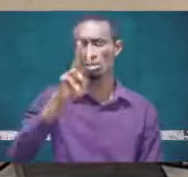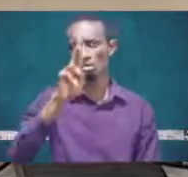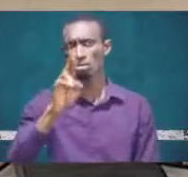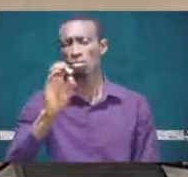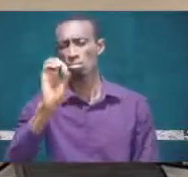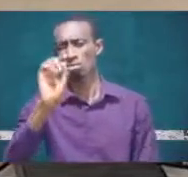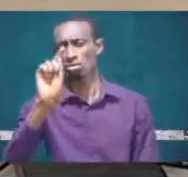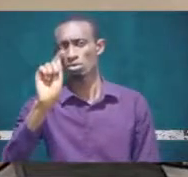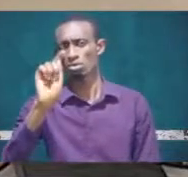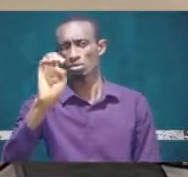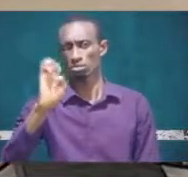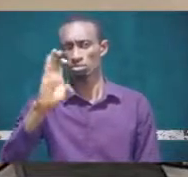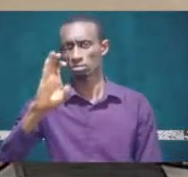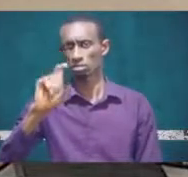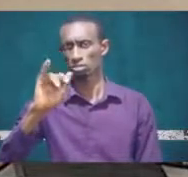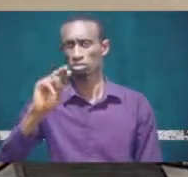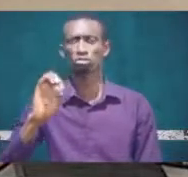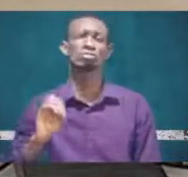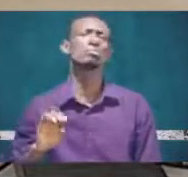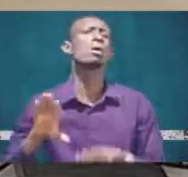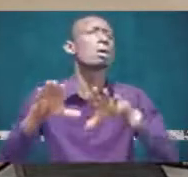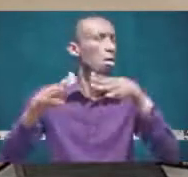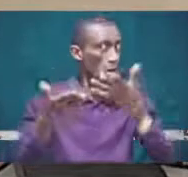we can talk about diffusion,